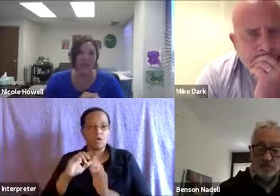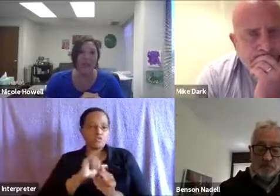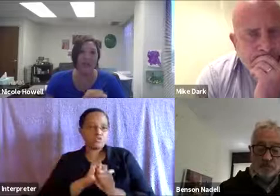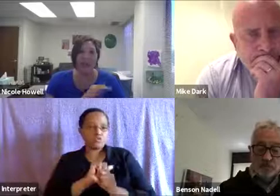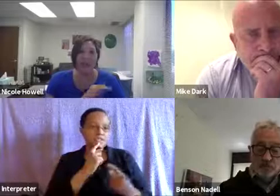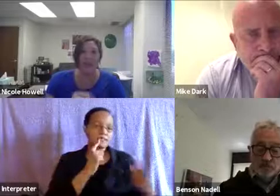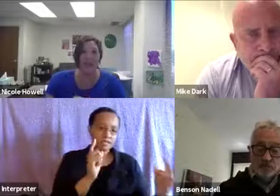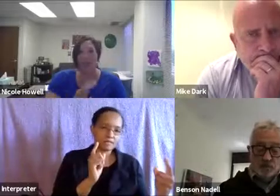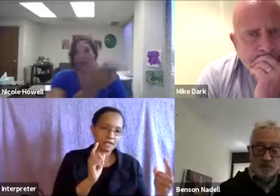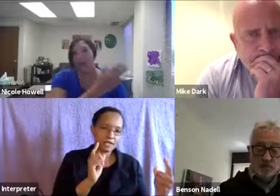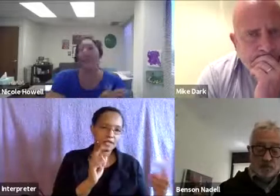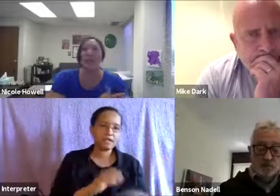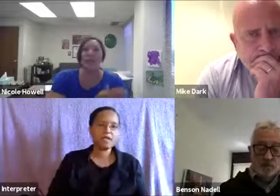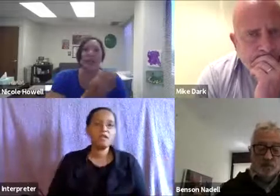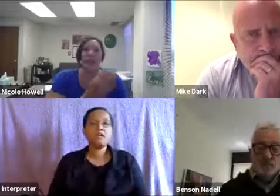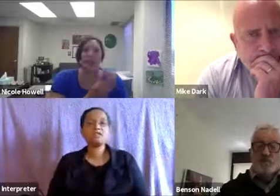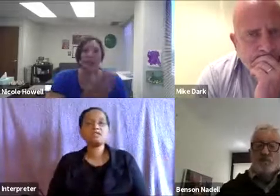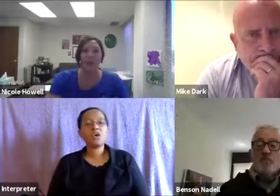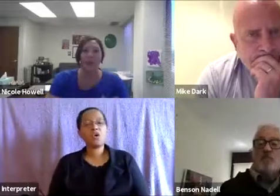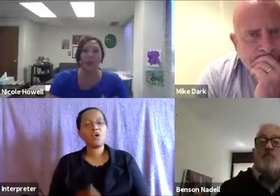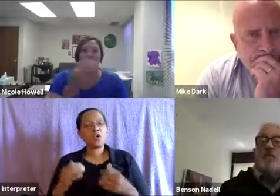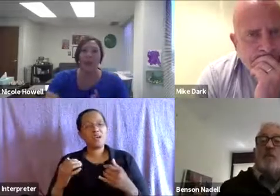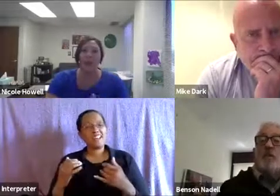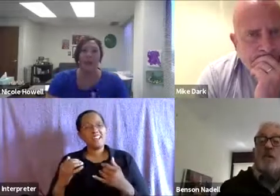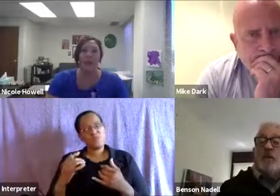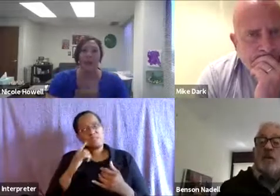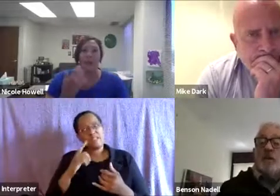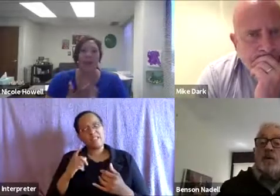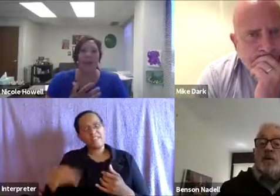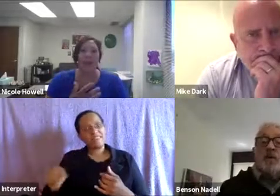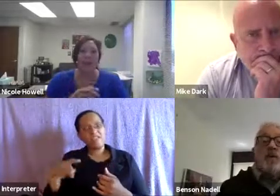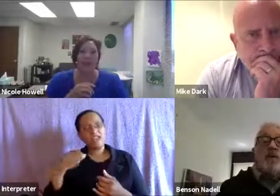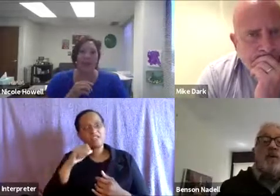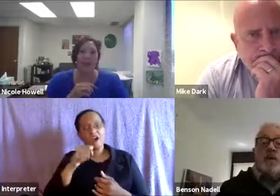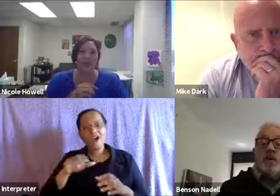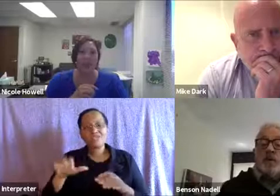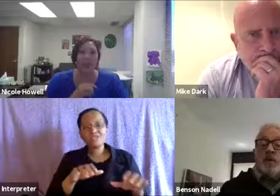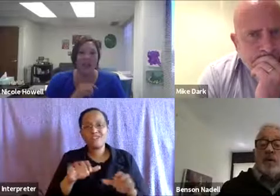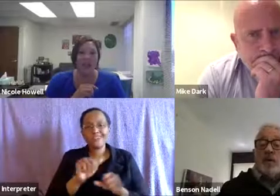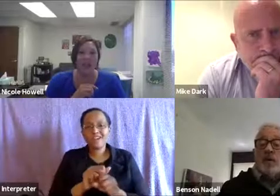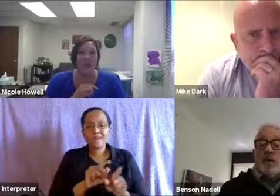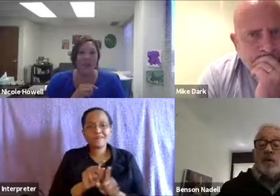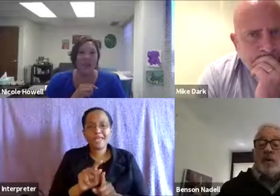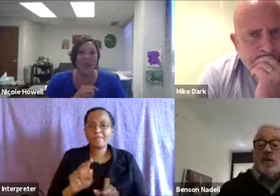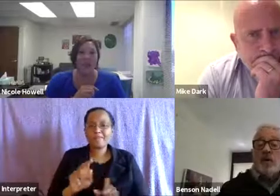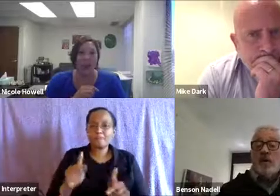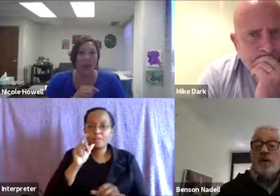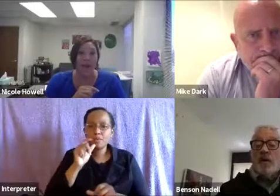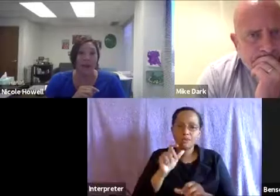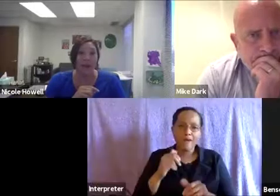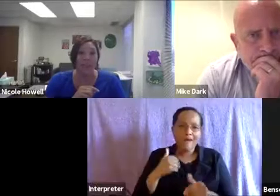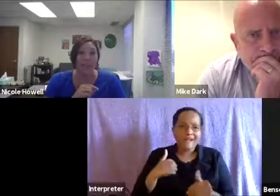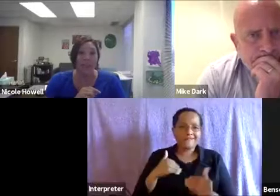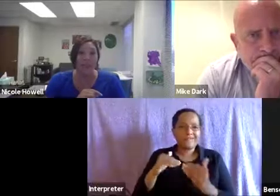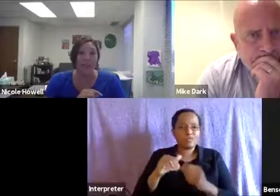strings attached to ensure that facilities are actually spending it on the caregivers who not only deserve